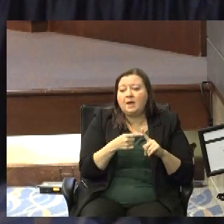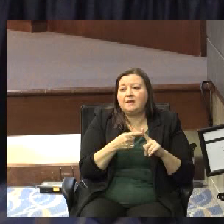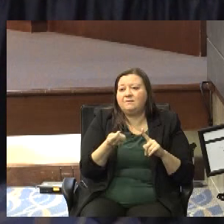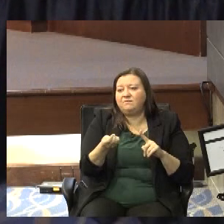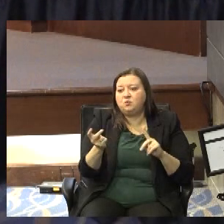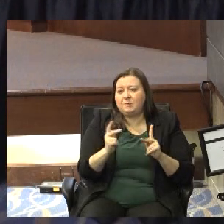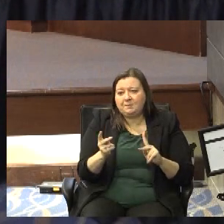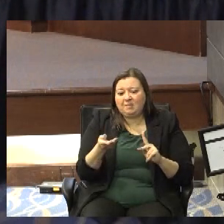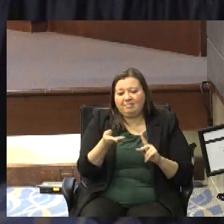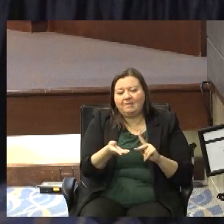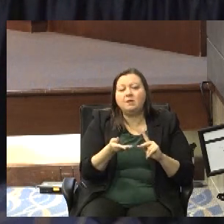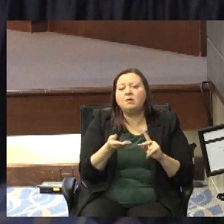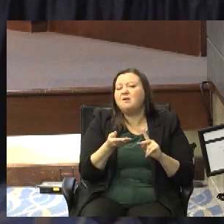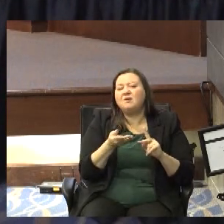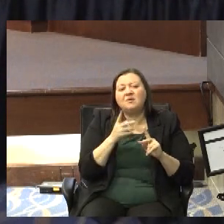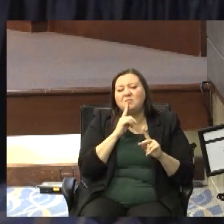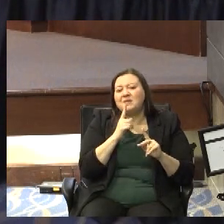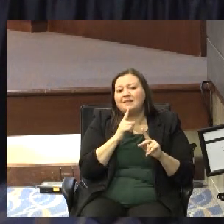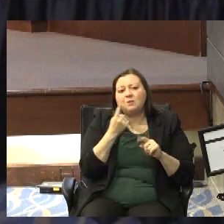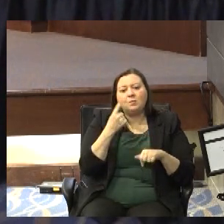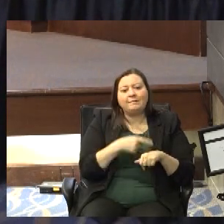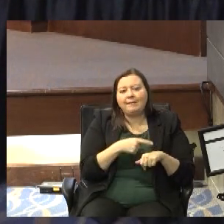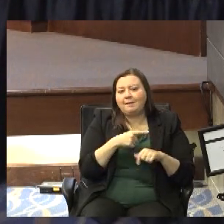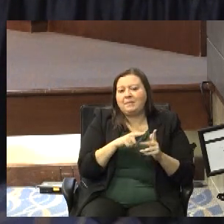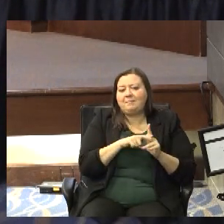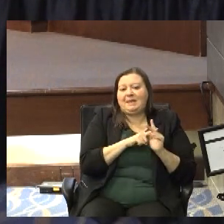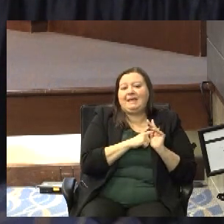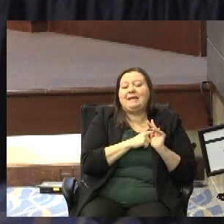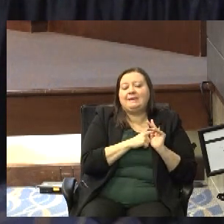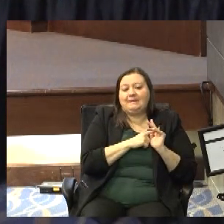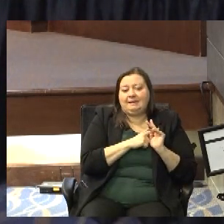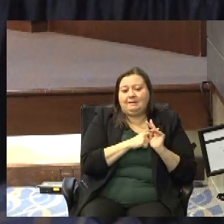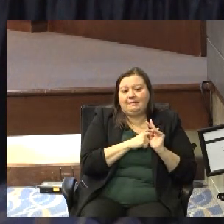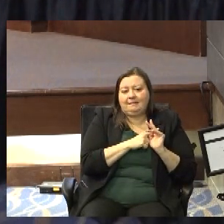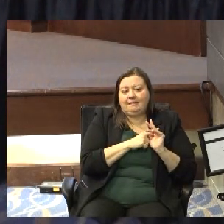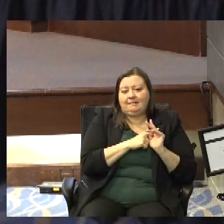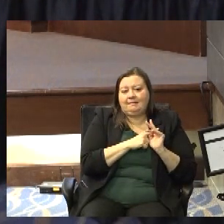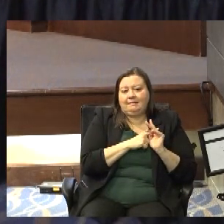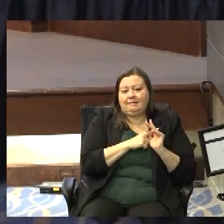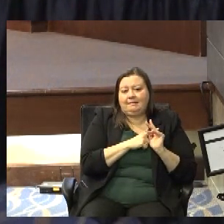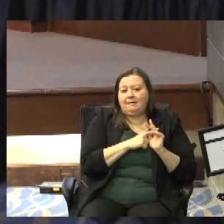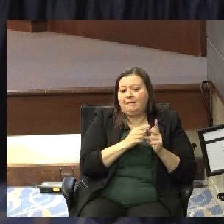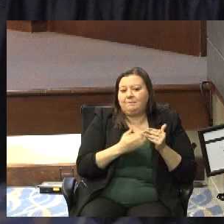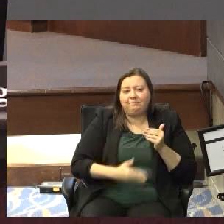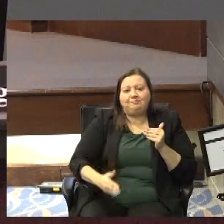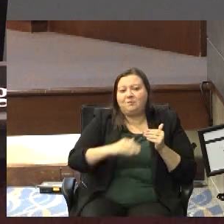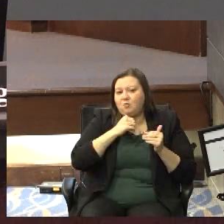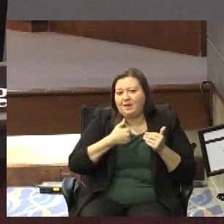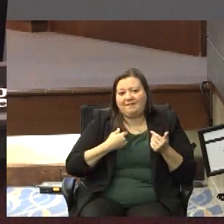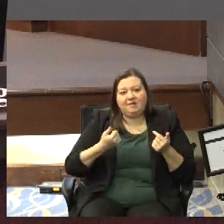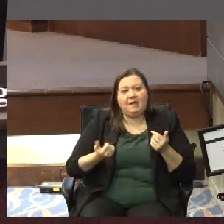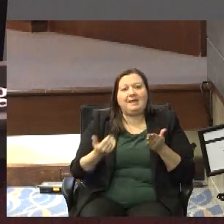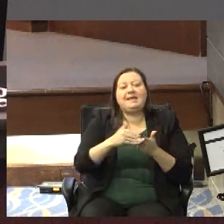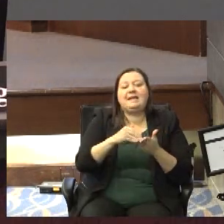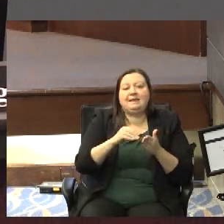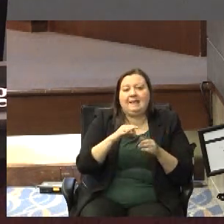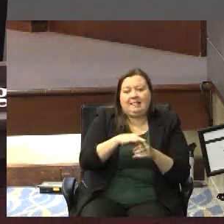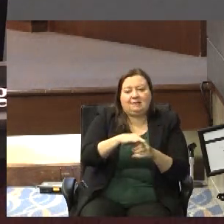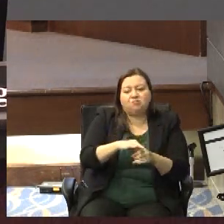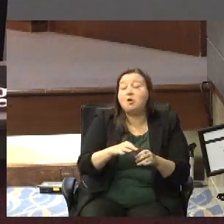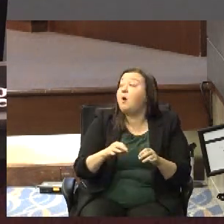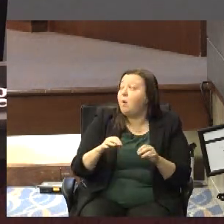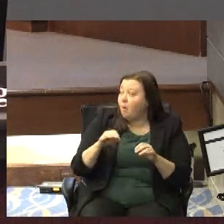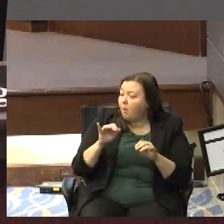great. So you would only have it that one time at the beginning, and they generally don't have another election in their life. That's the point of clarification I needed. I wanted to make sure it